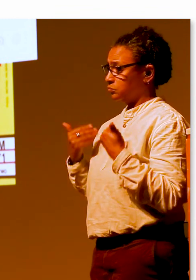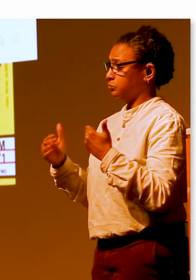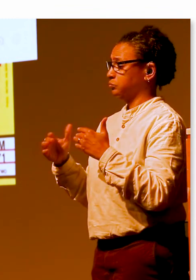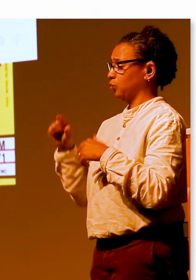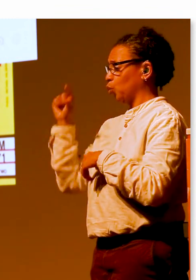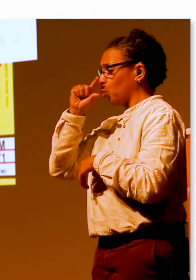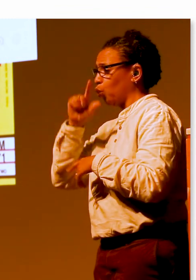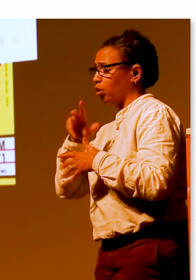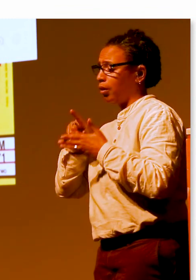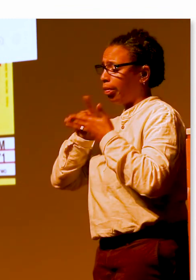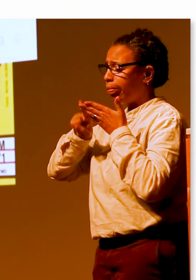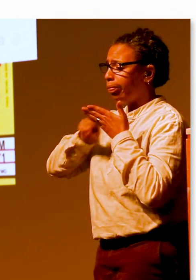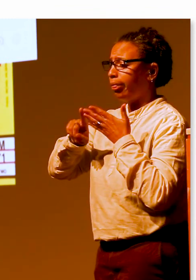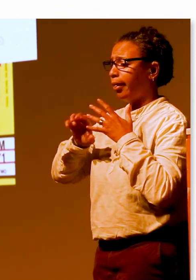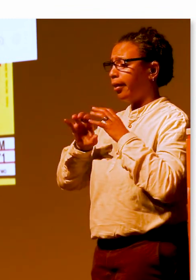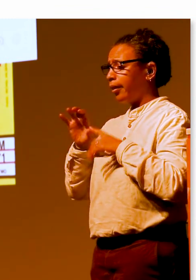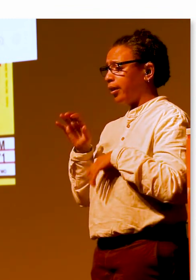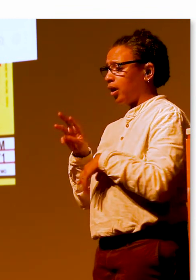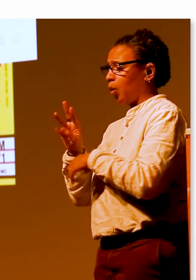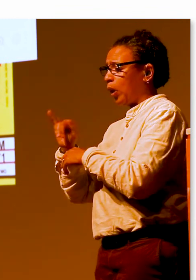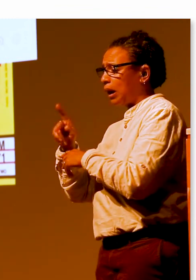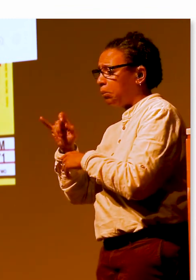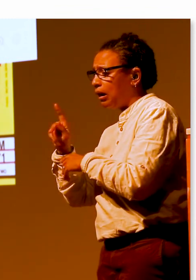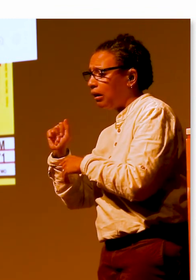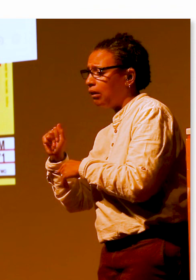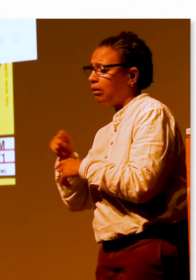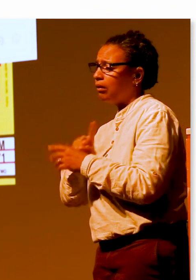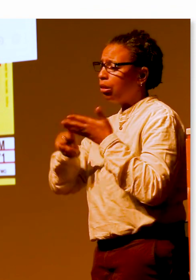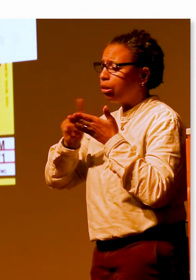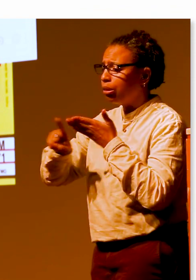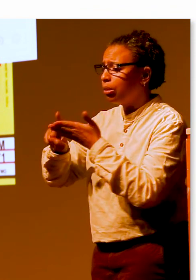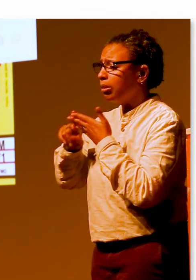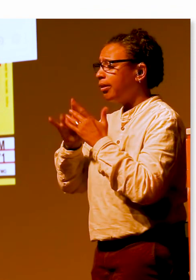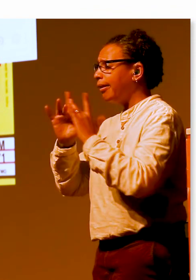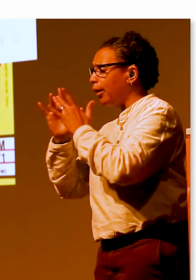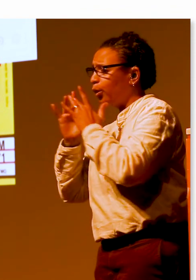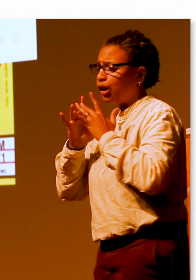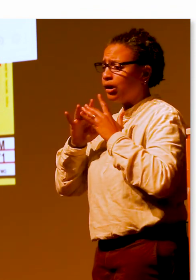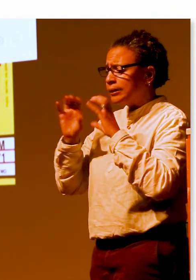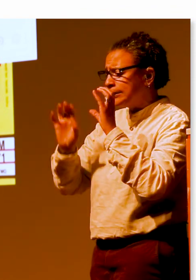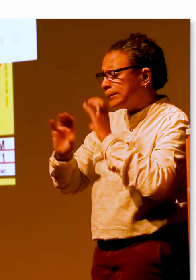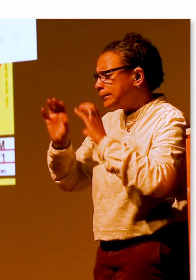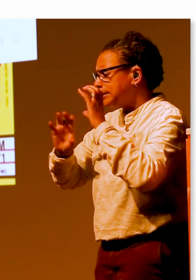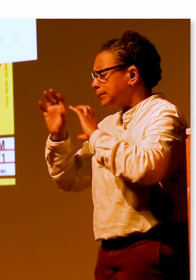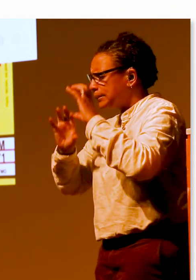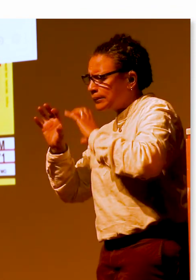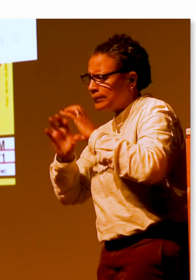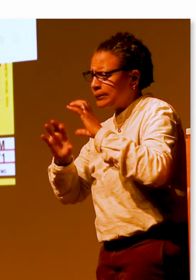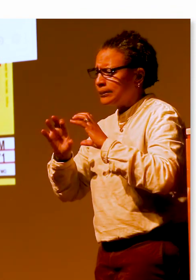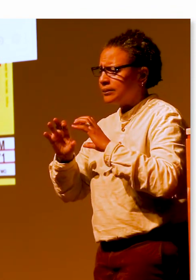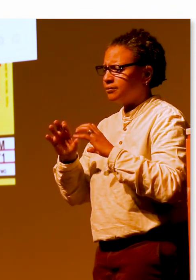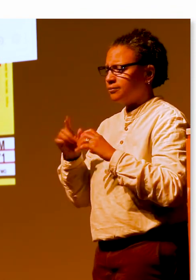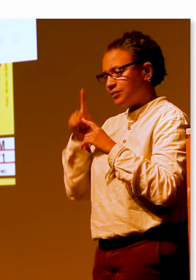searched Wikipedia, and high and low across the internet. I look back now and I'm like, sis, why didn't you go to the